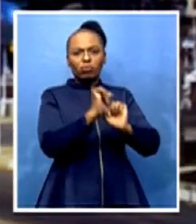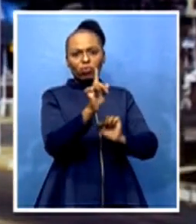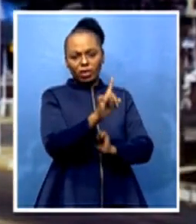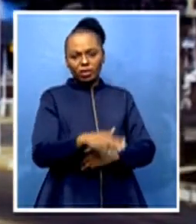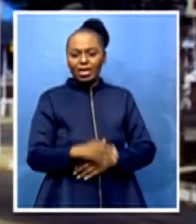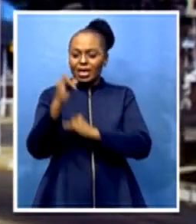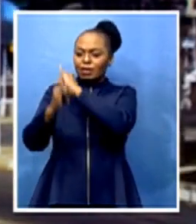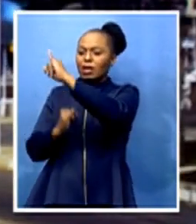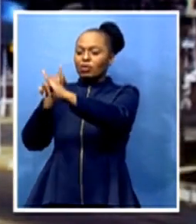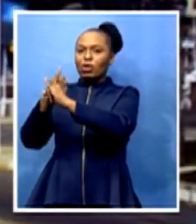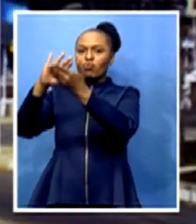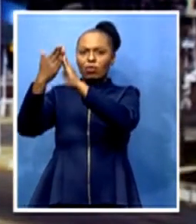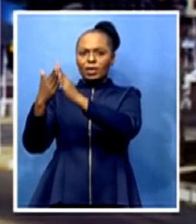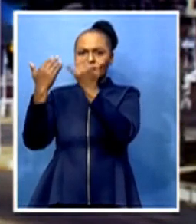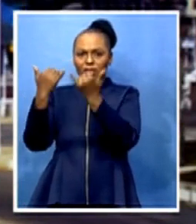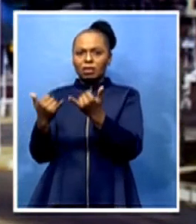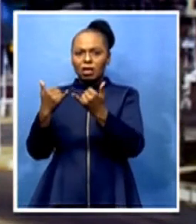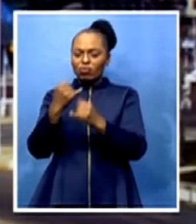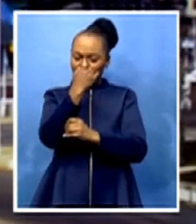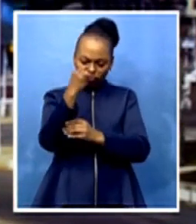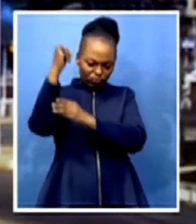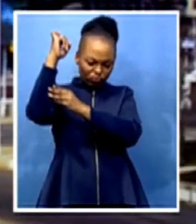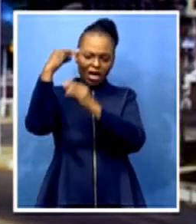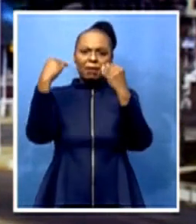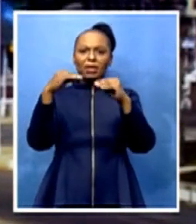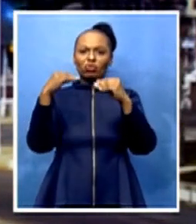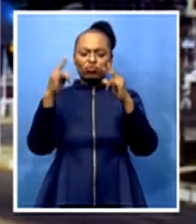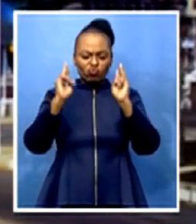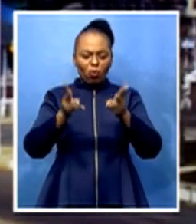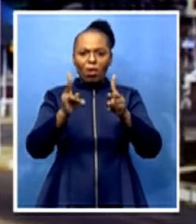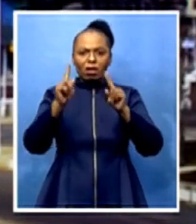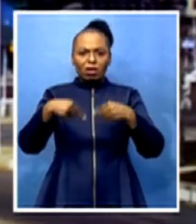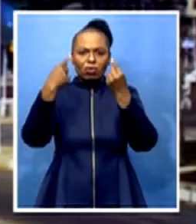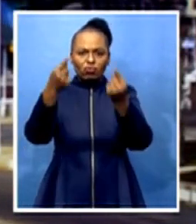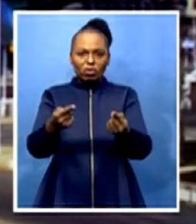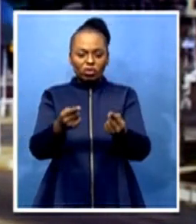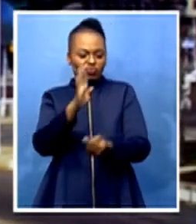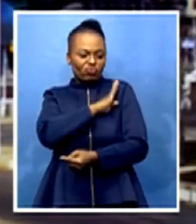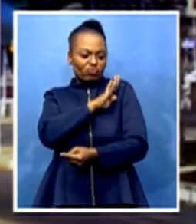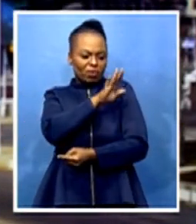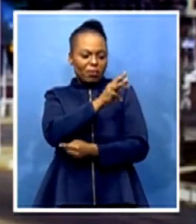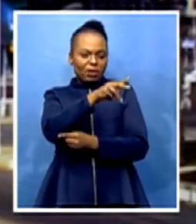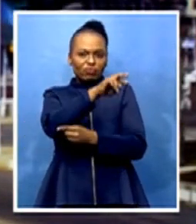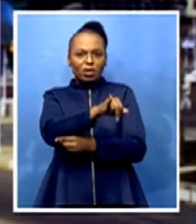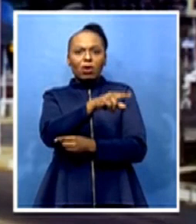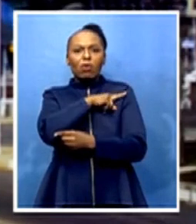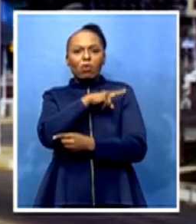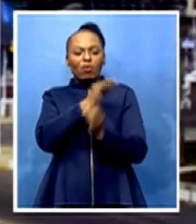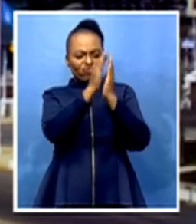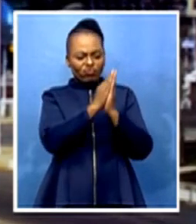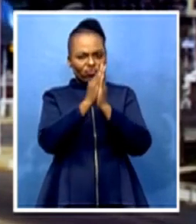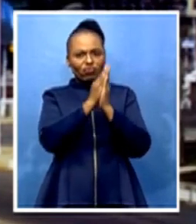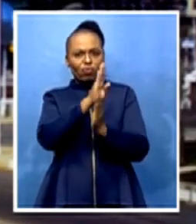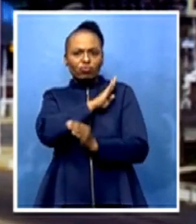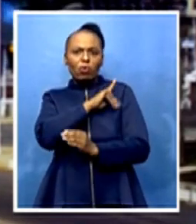a business-as-usual approach to Myanmar's military as it continued with ongoing violations, including the killing of